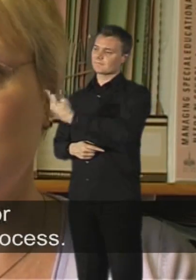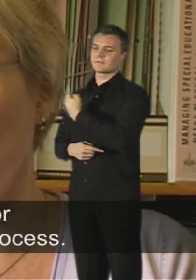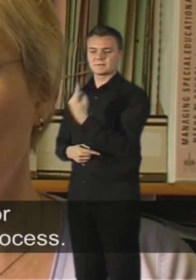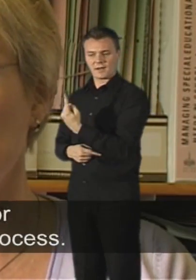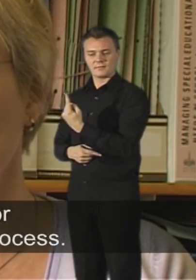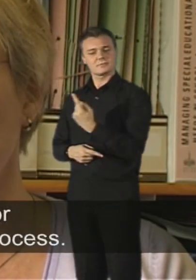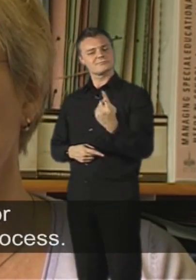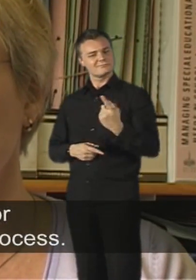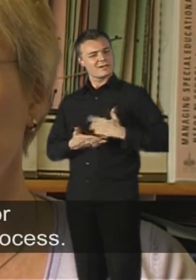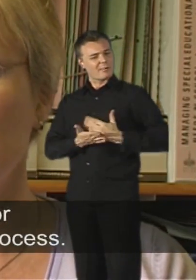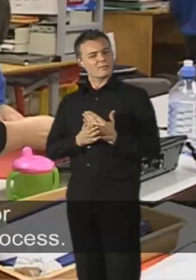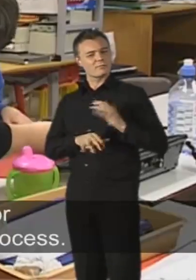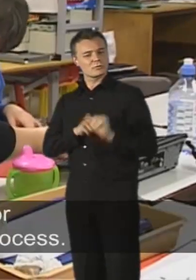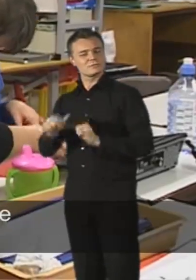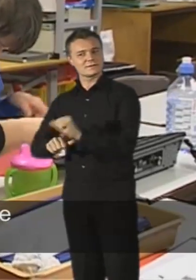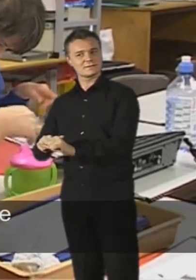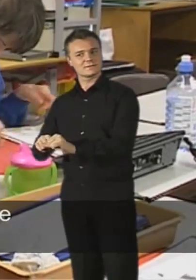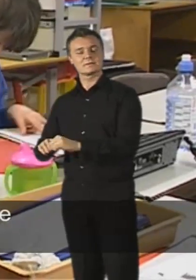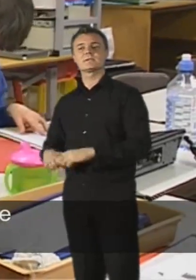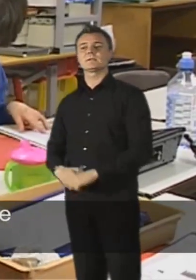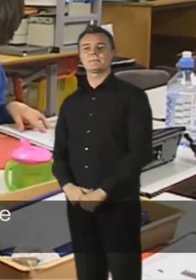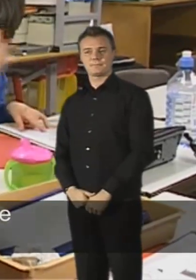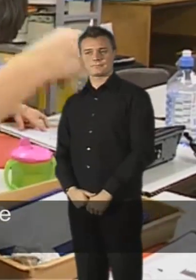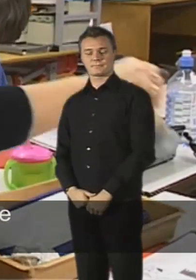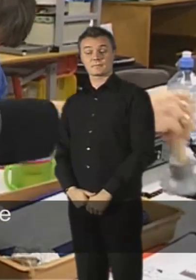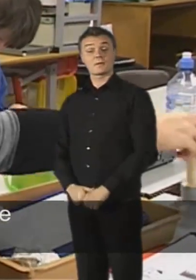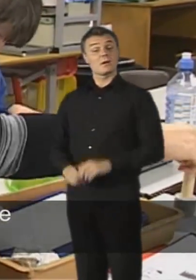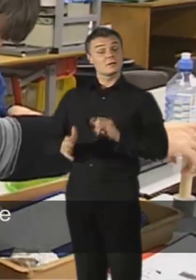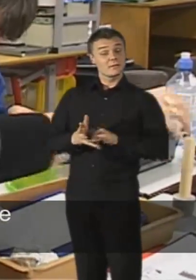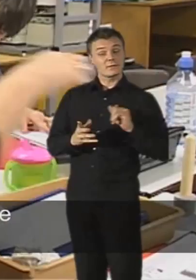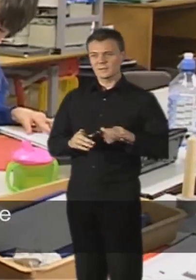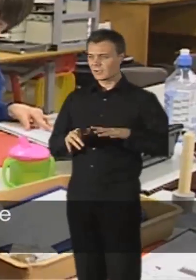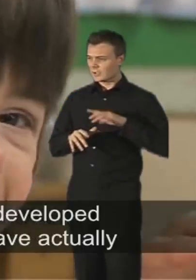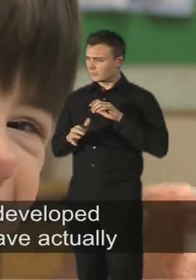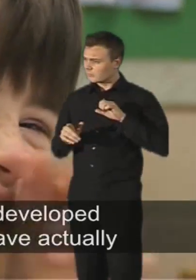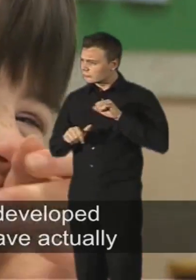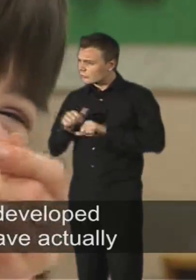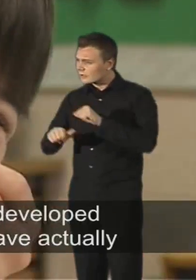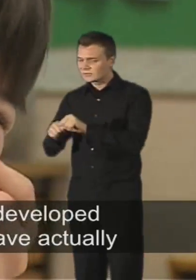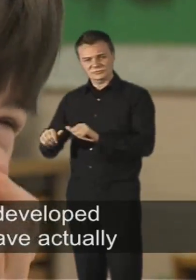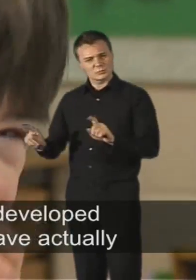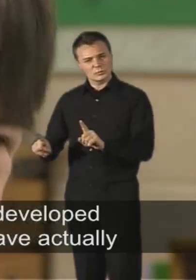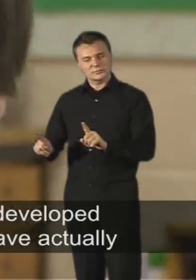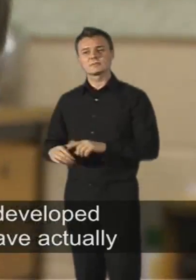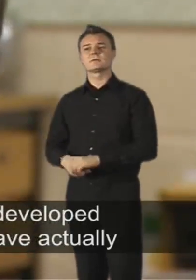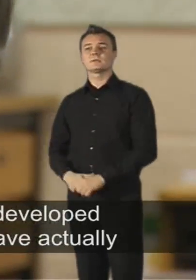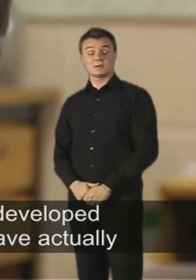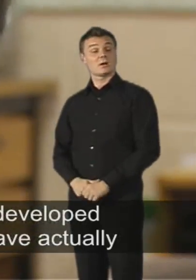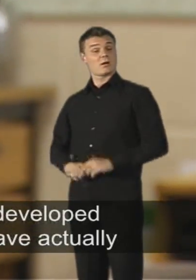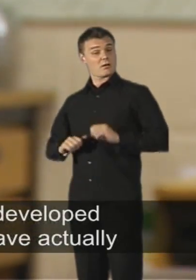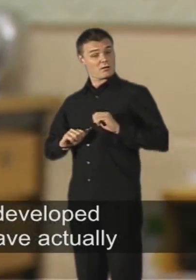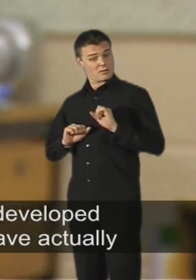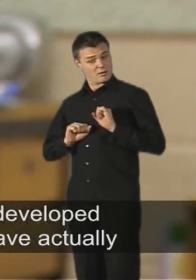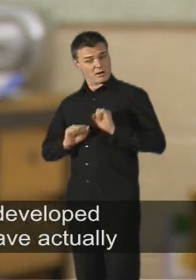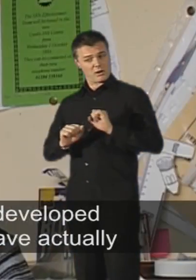it's all part of the process. What progress has Stephanie made at Bowness? Stephanie's fine motor skills have